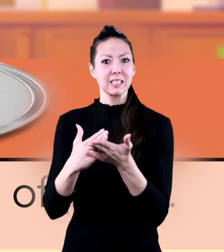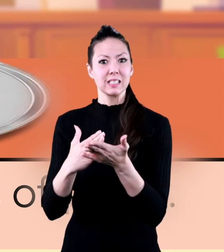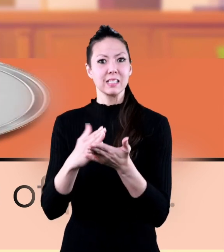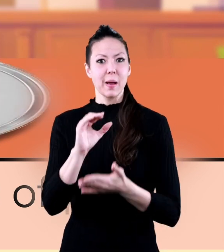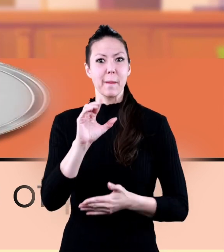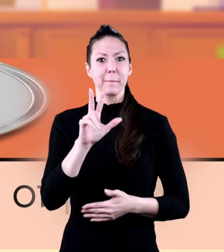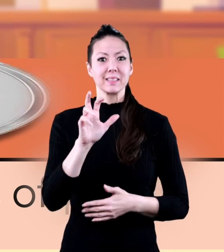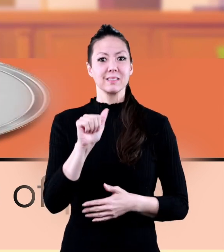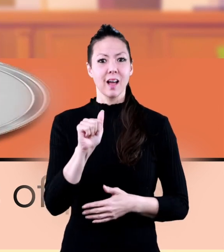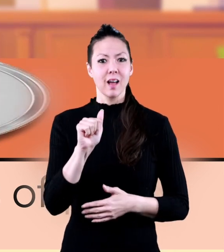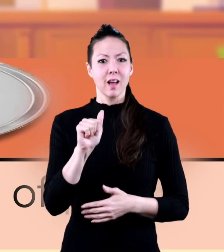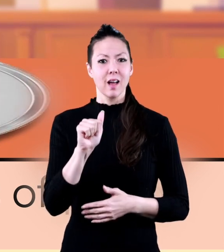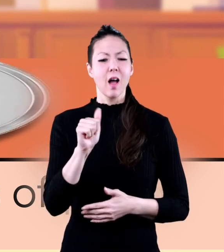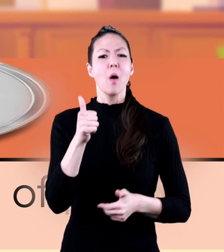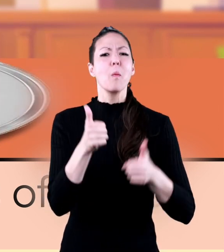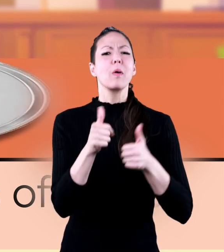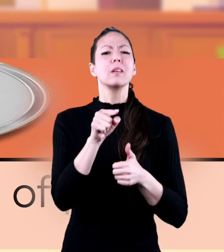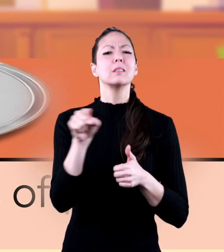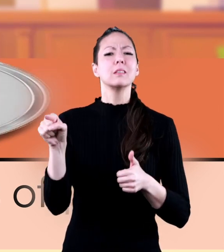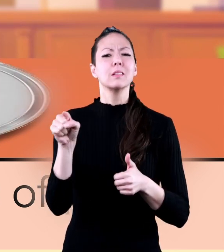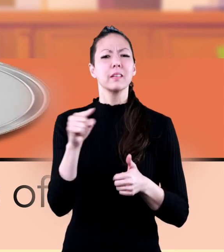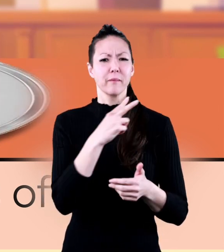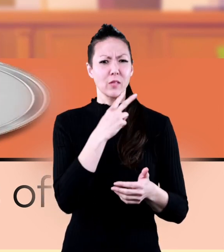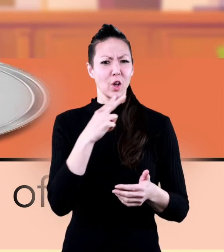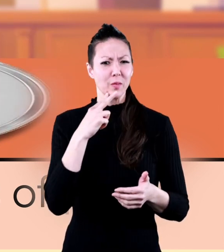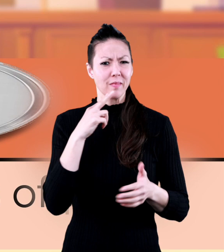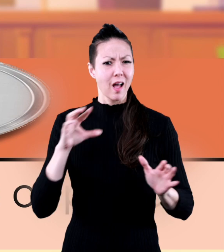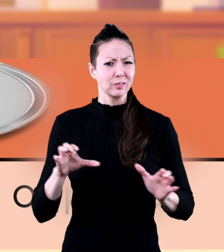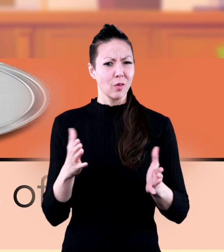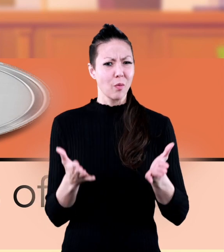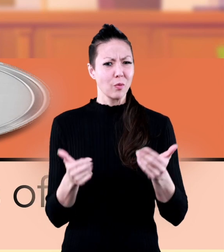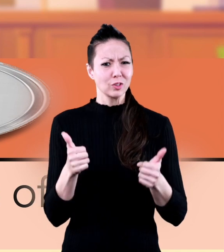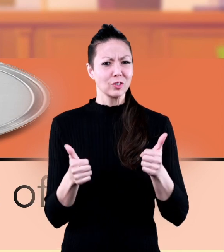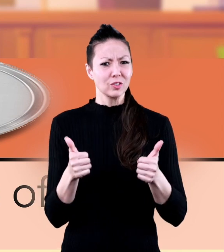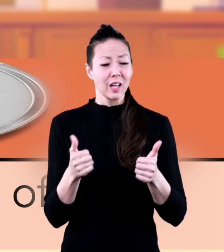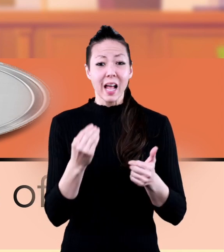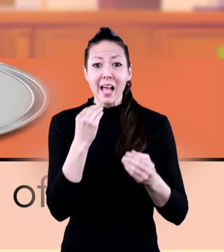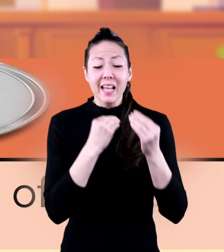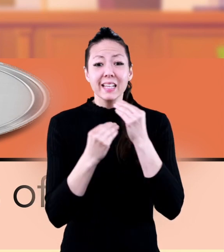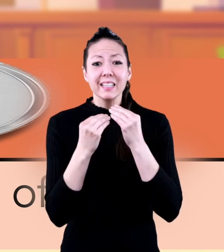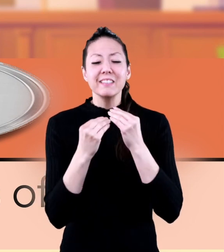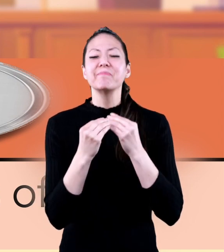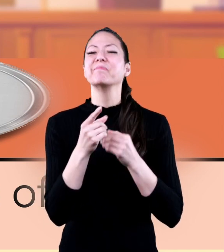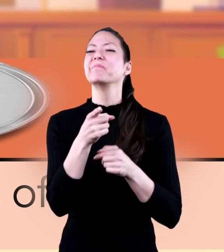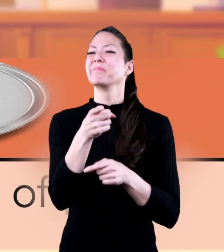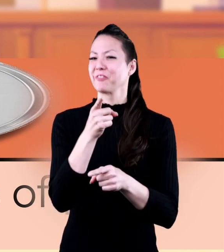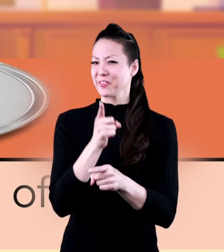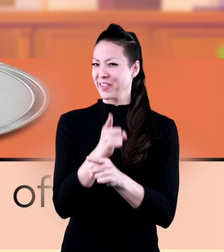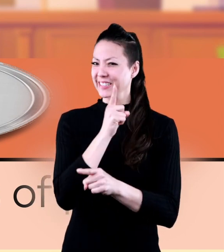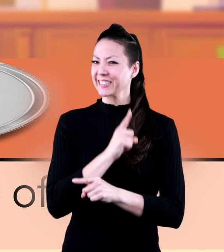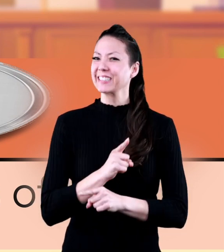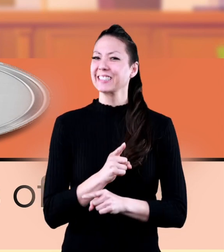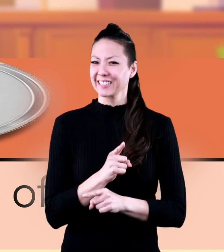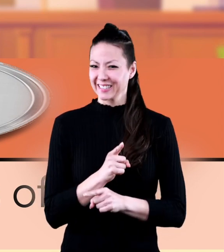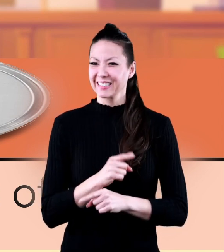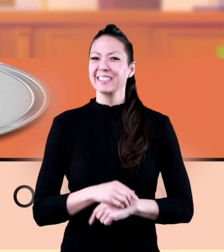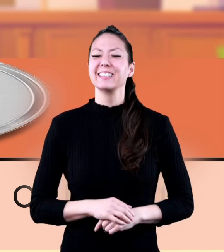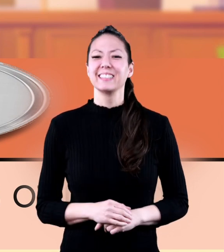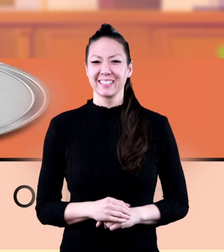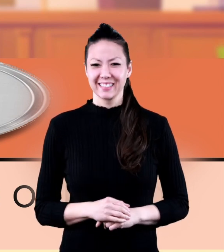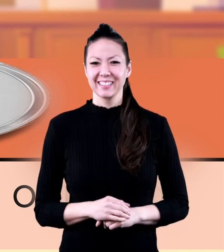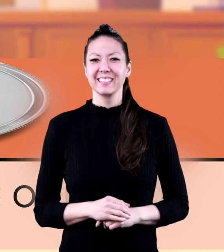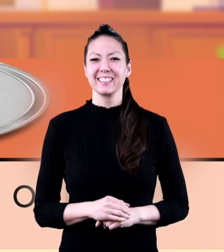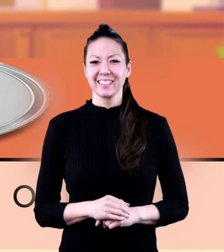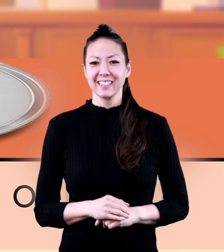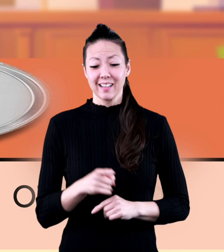slices of pizza. What word do you think is the verb? If you guessed the word ate, you are